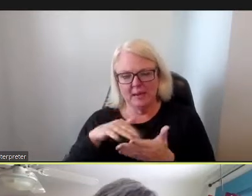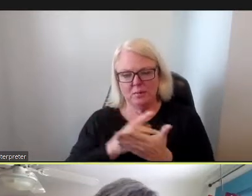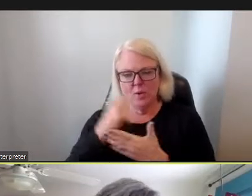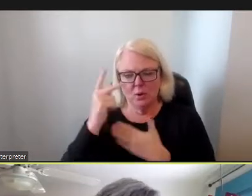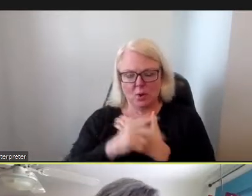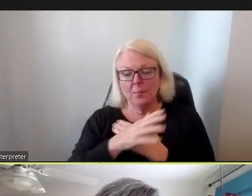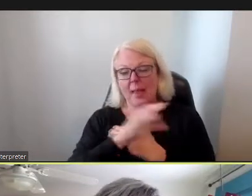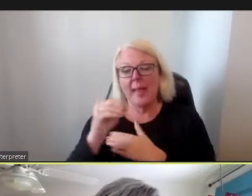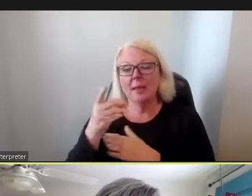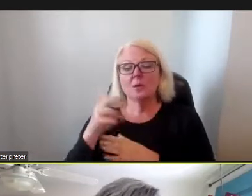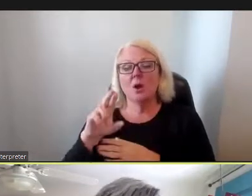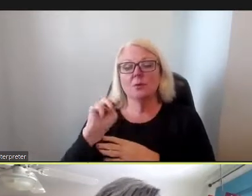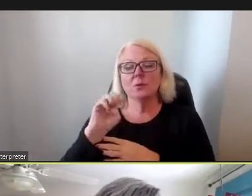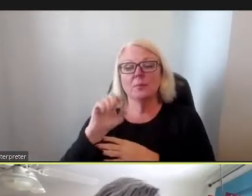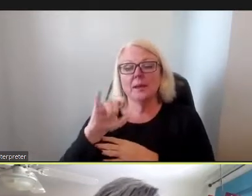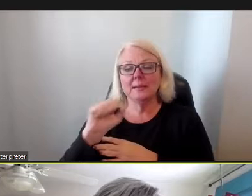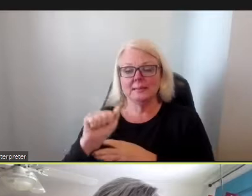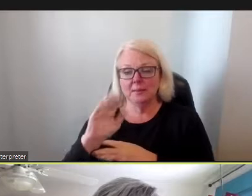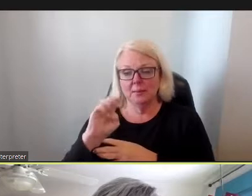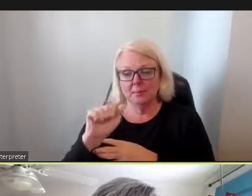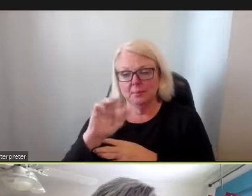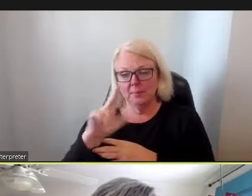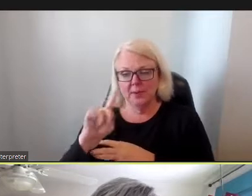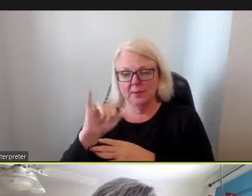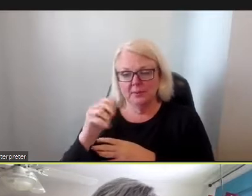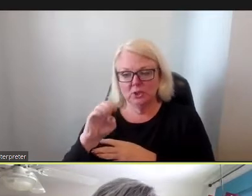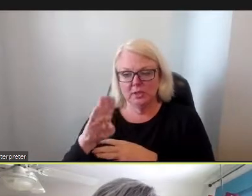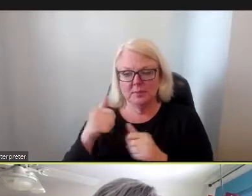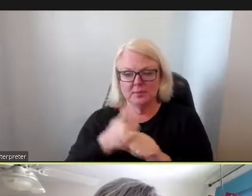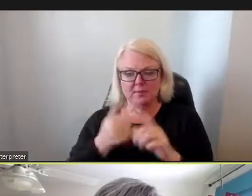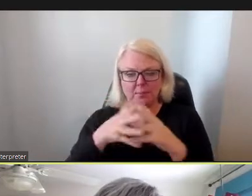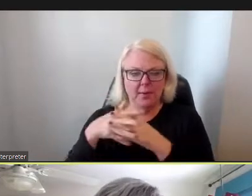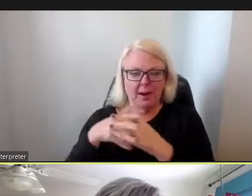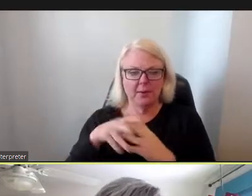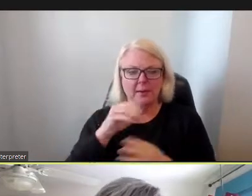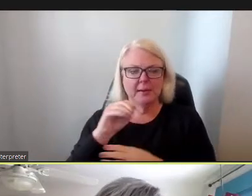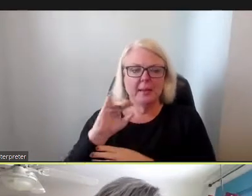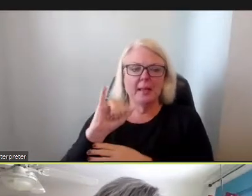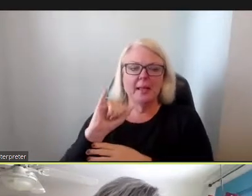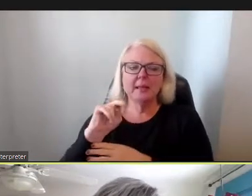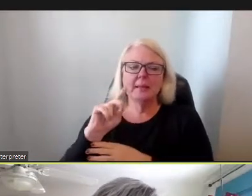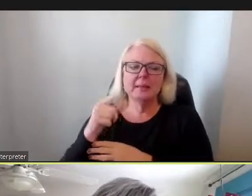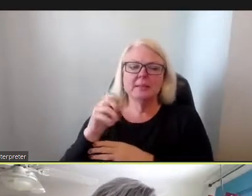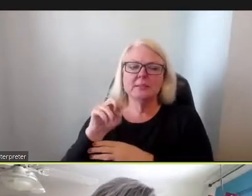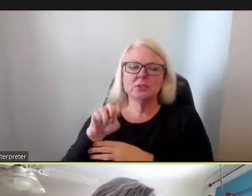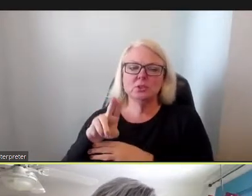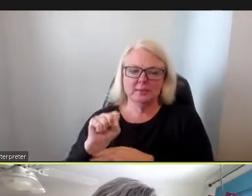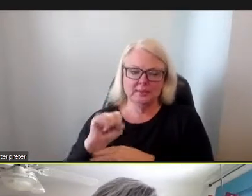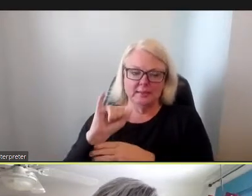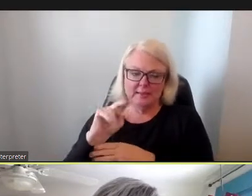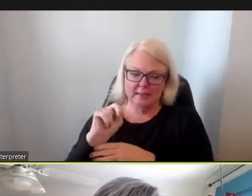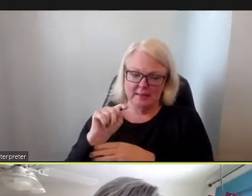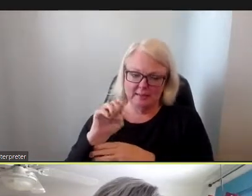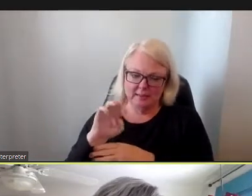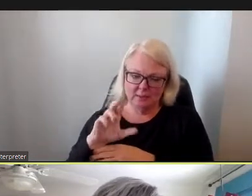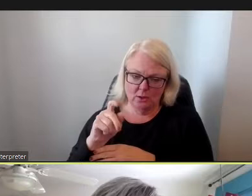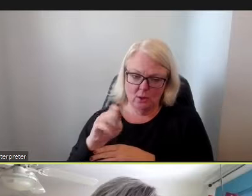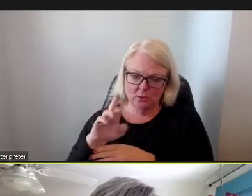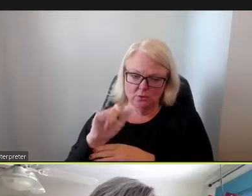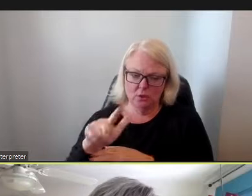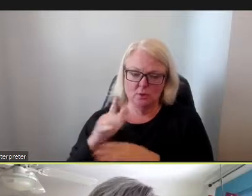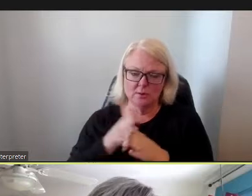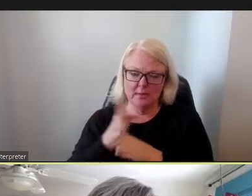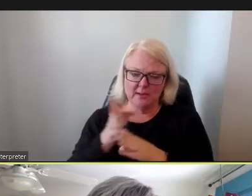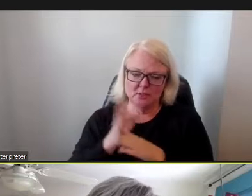Jacob, who is an American and Indigenous intercultural specialist at OSU's Multicultural Center. Both